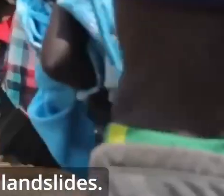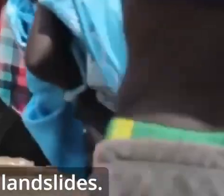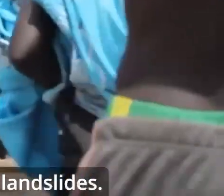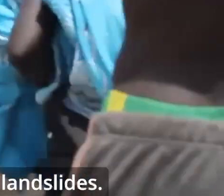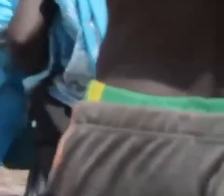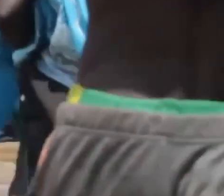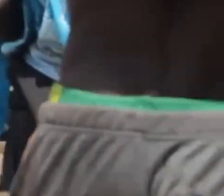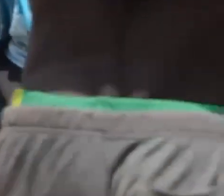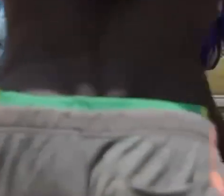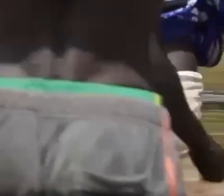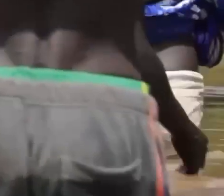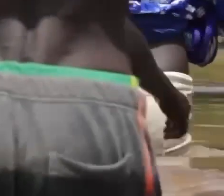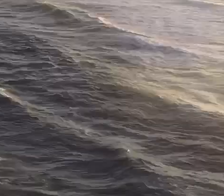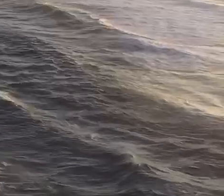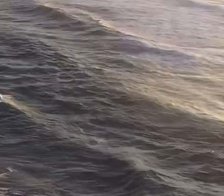and landslides.